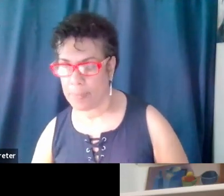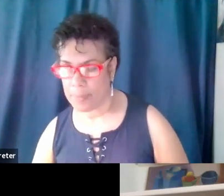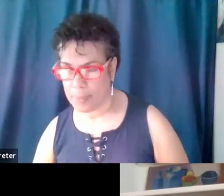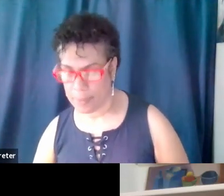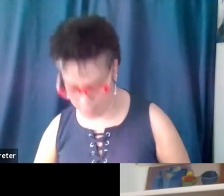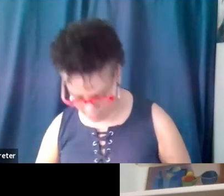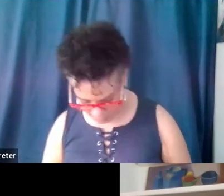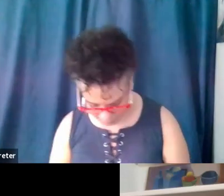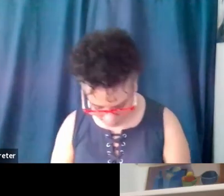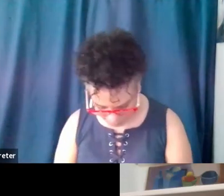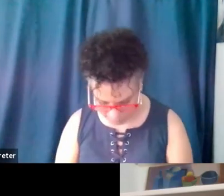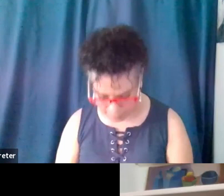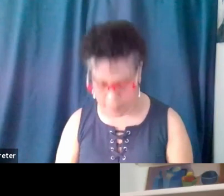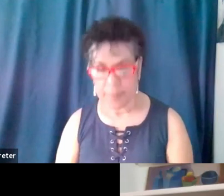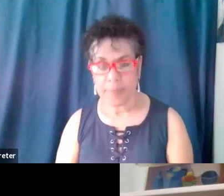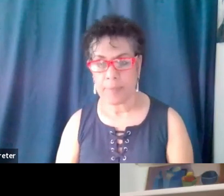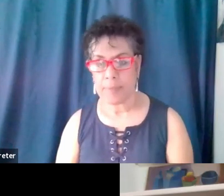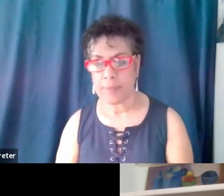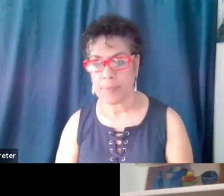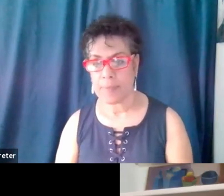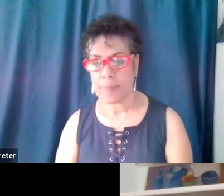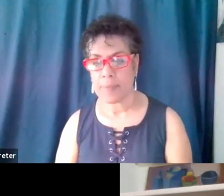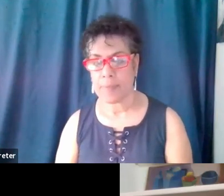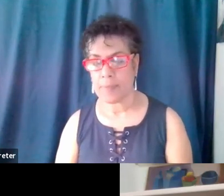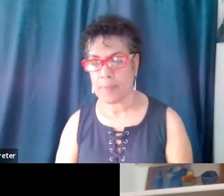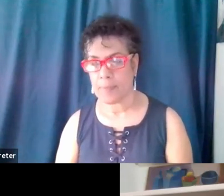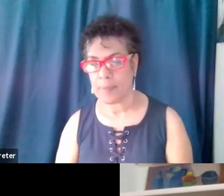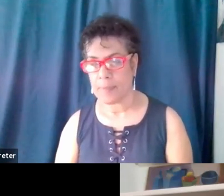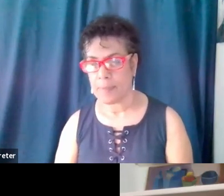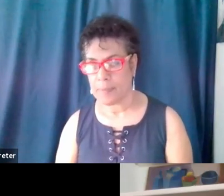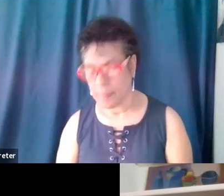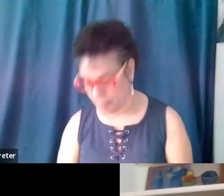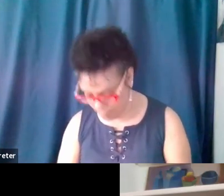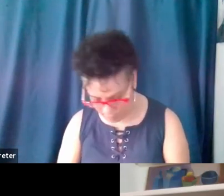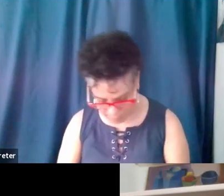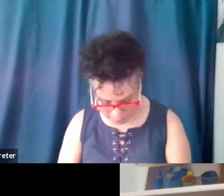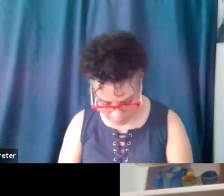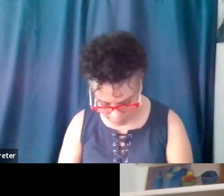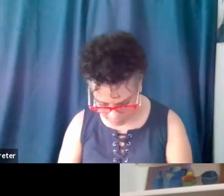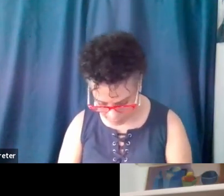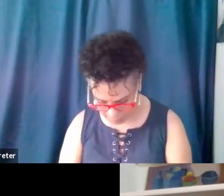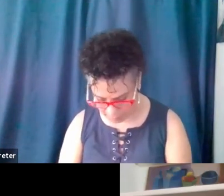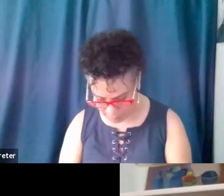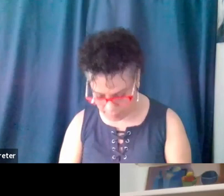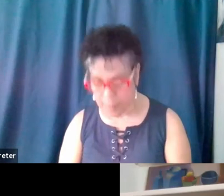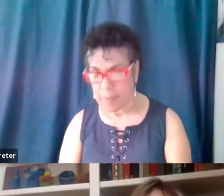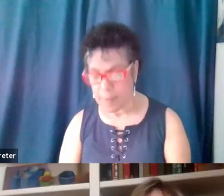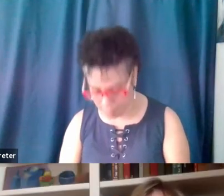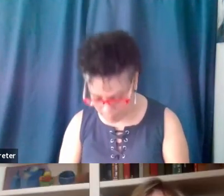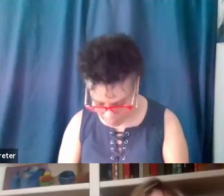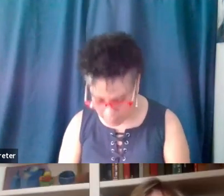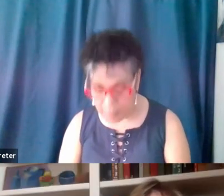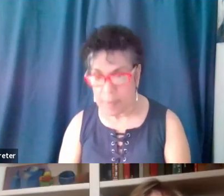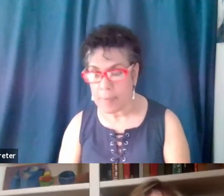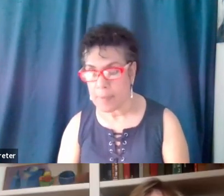Neil, longtime friend of the UP program. Neil has been a true exemplar and an advocate and a champion of